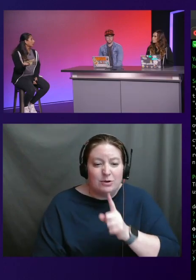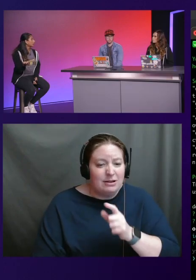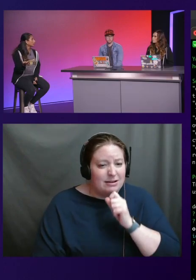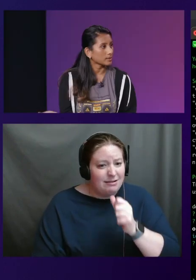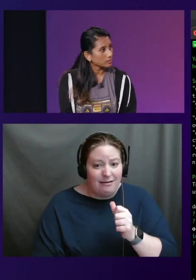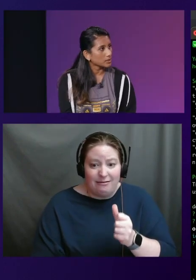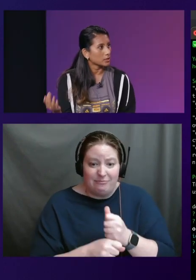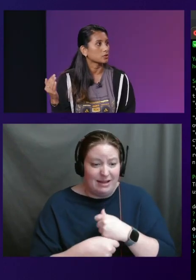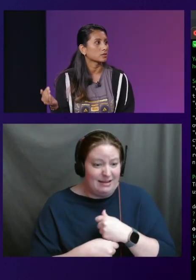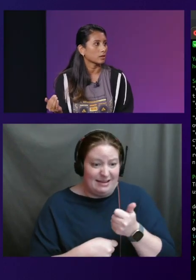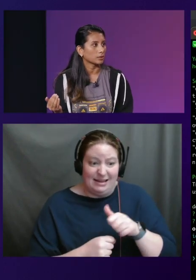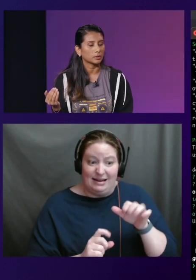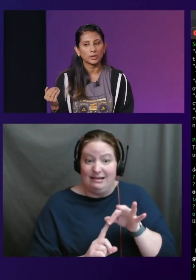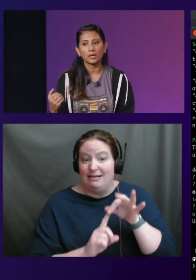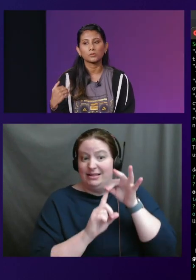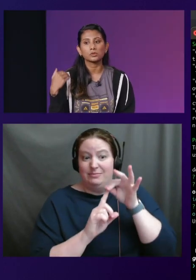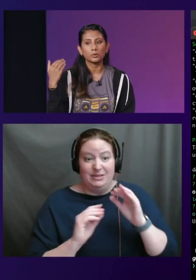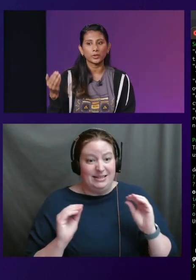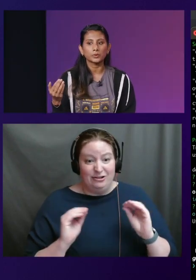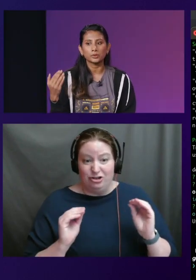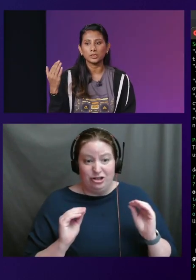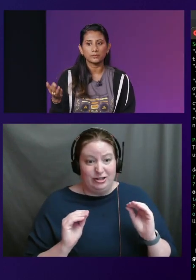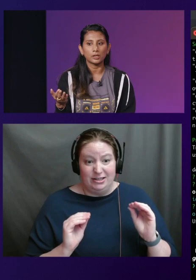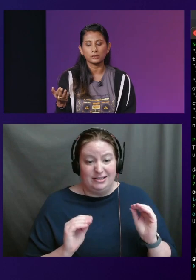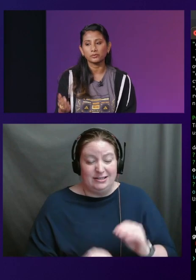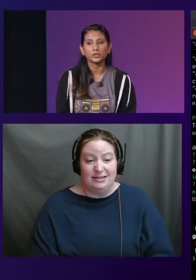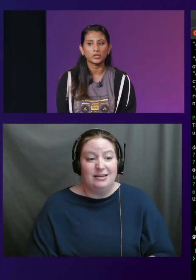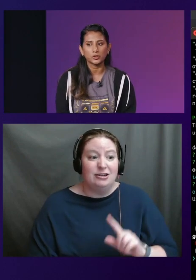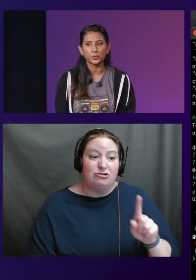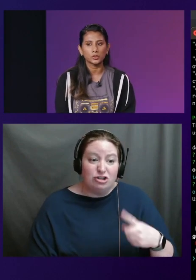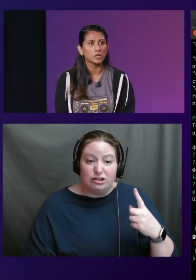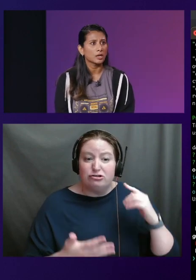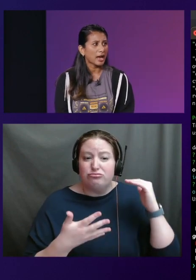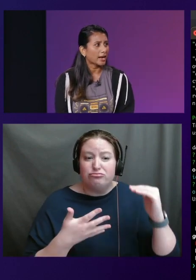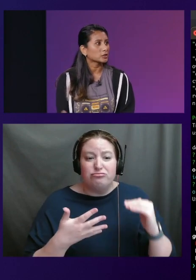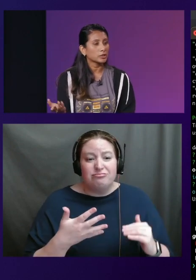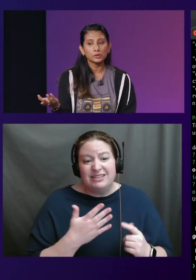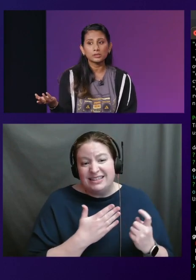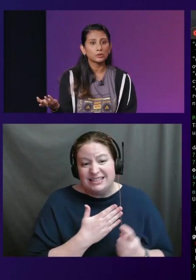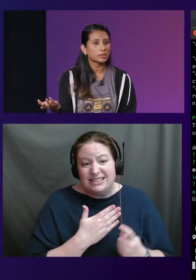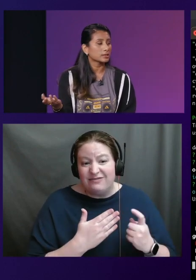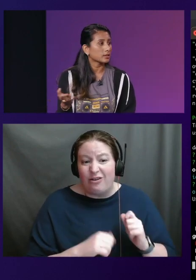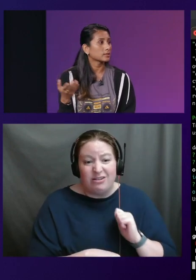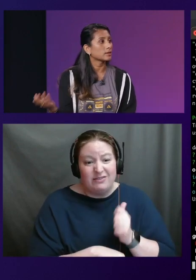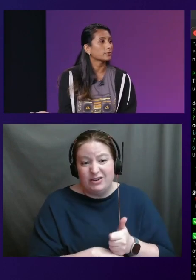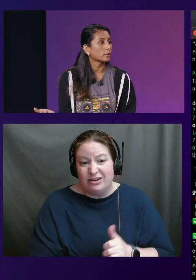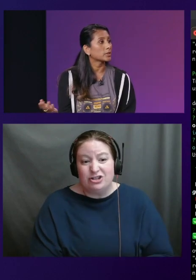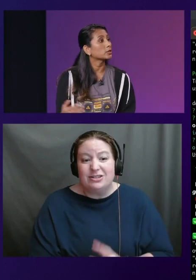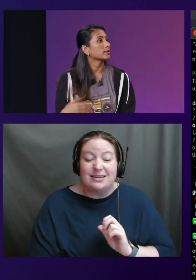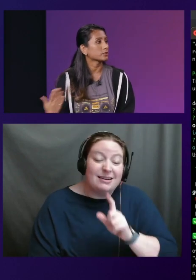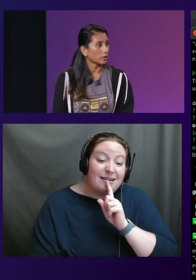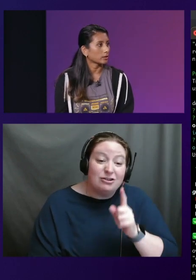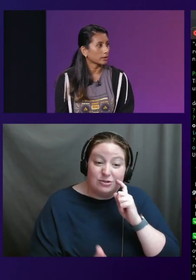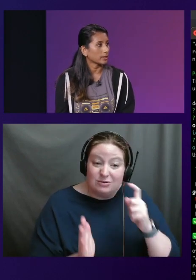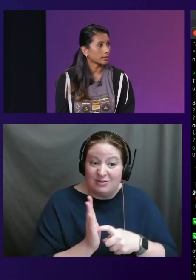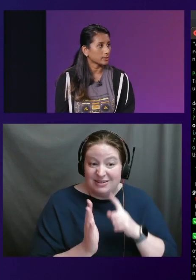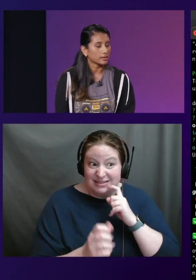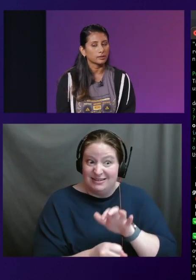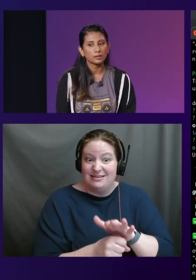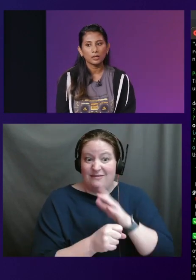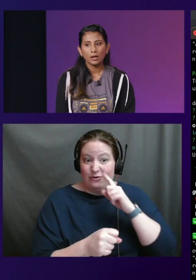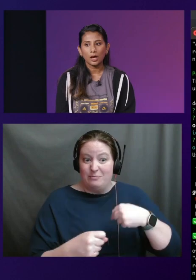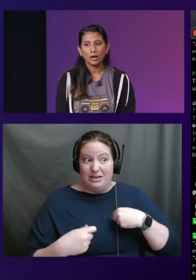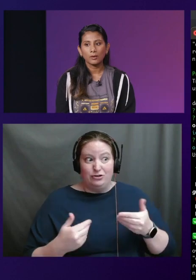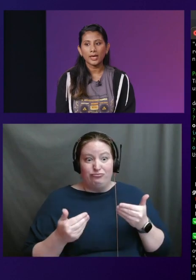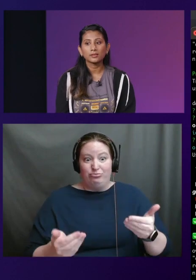any customizations along the way. I'm just going through the default configurations, which actually you'll notice that it's enough for me to get started, again, as I